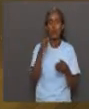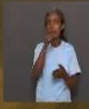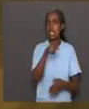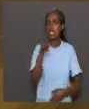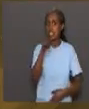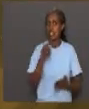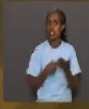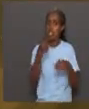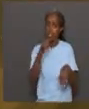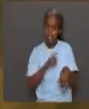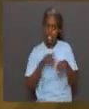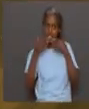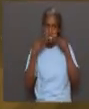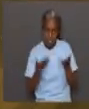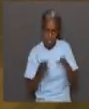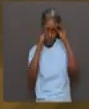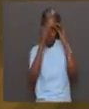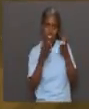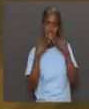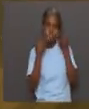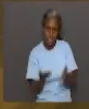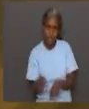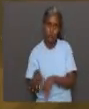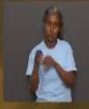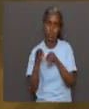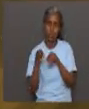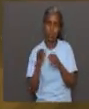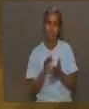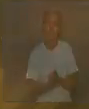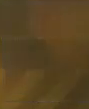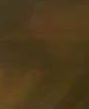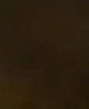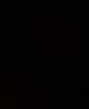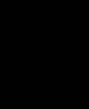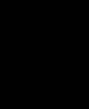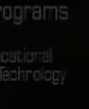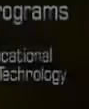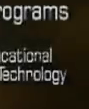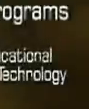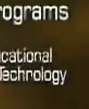about circles. Until then, thank you, teacher. Thank you, students.